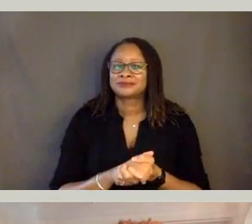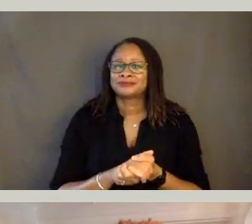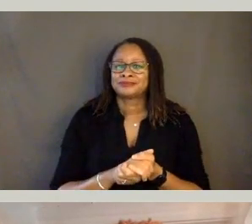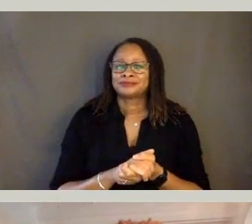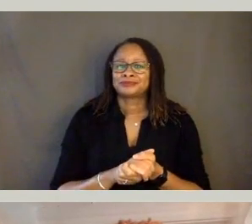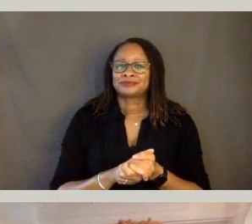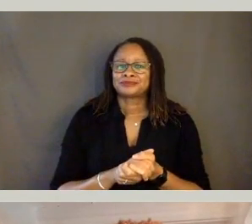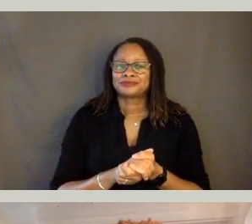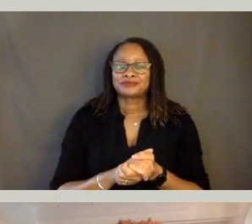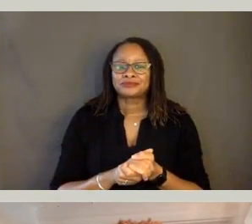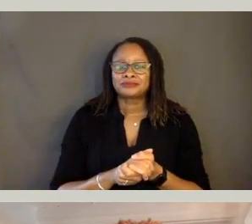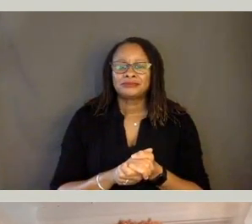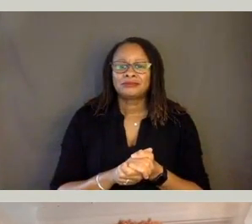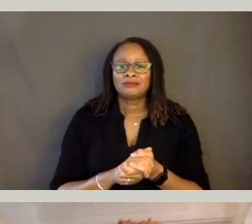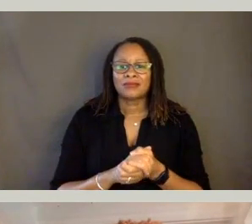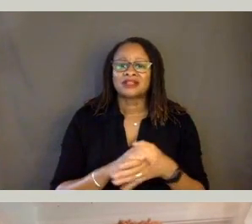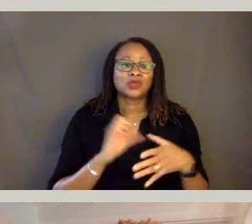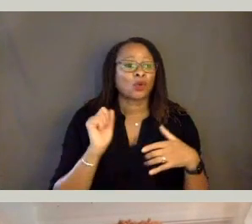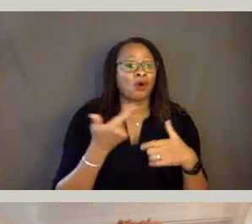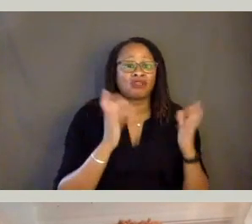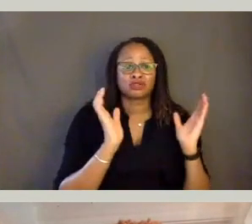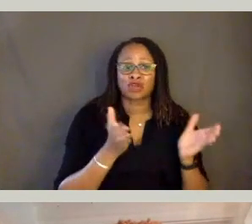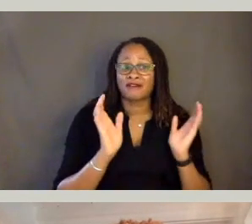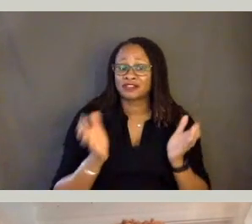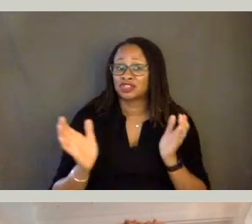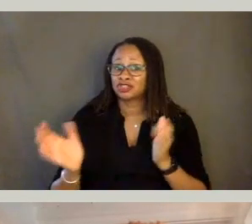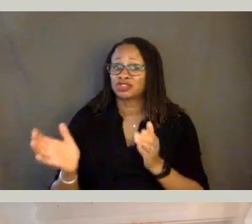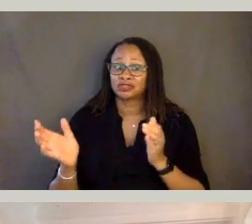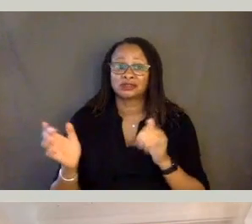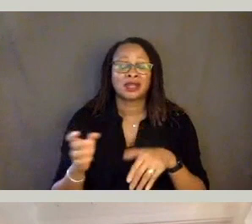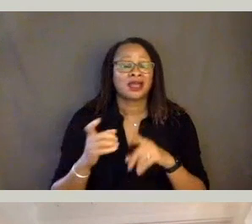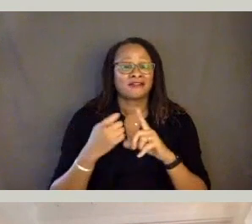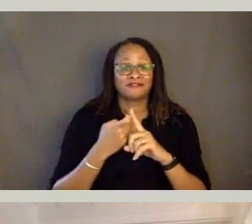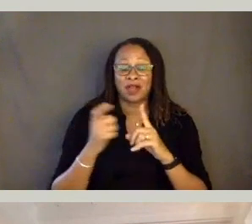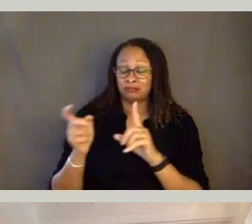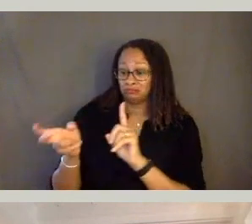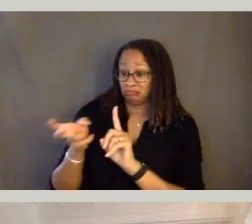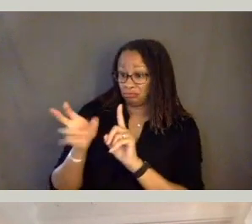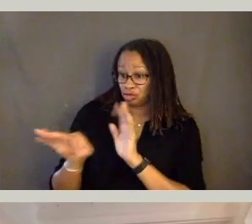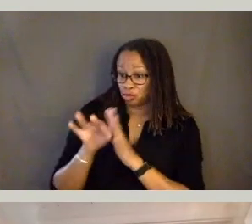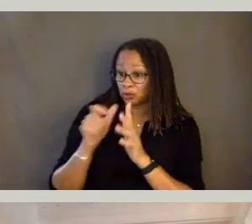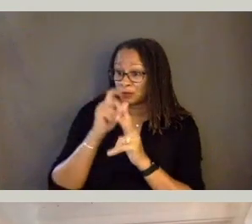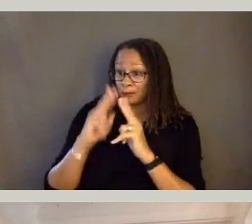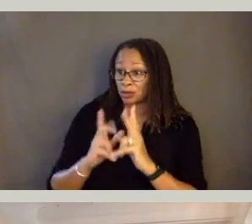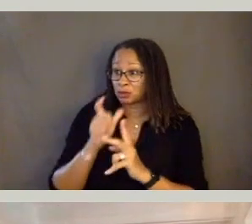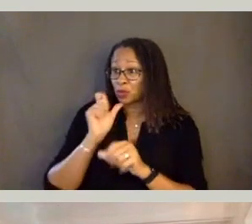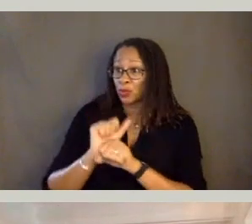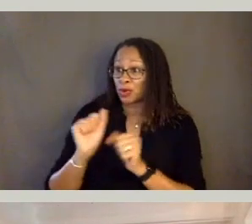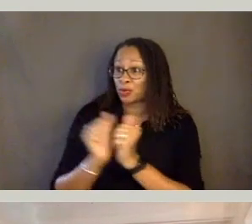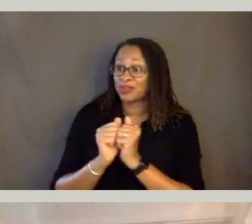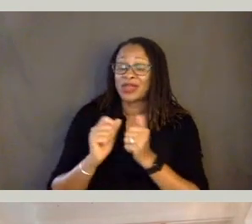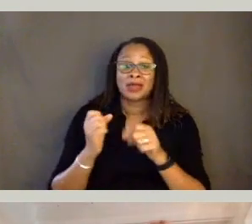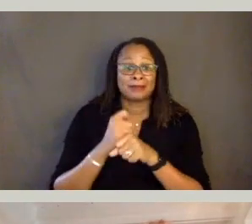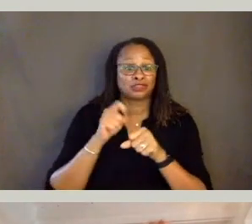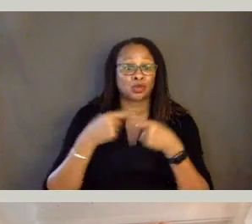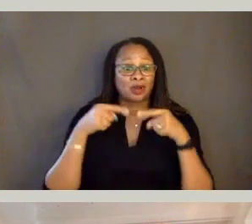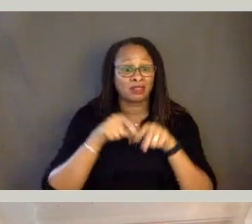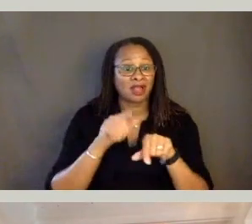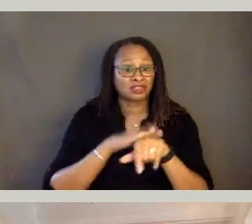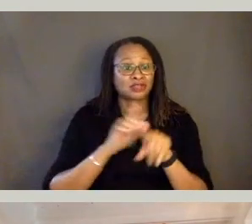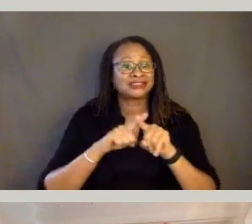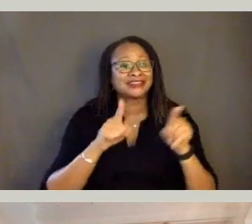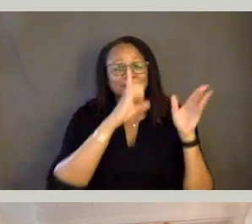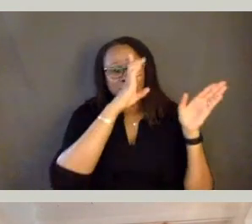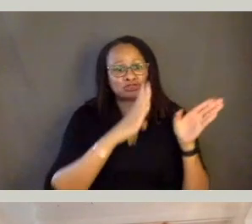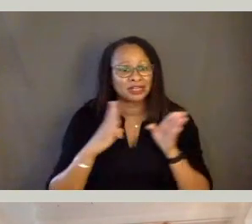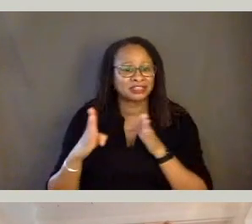conversations all along the way from the beginning, from choosing the partners that we're working with and making sure that we're aligned on different strategies